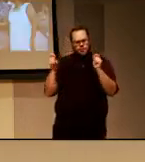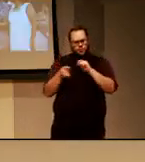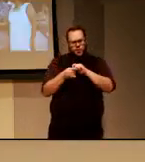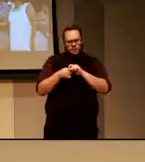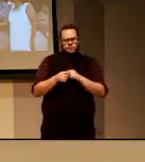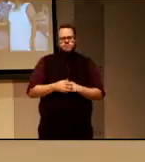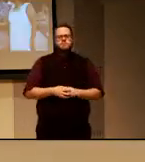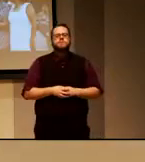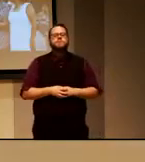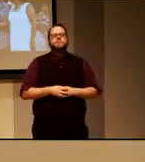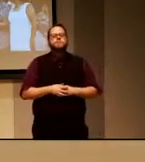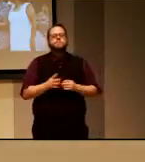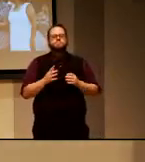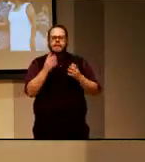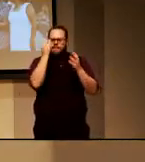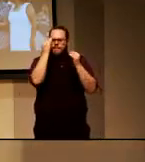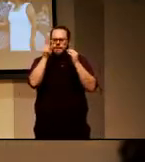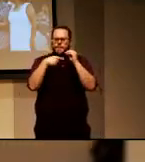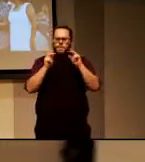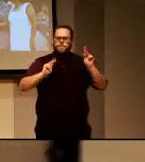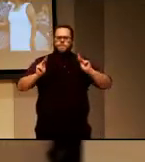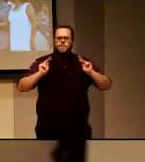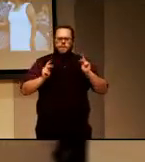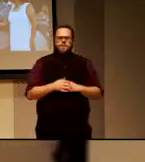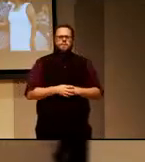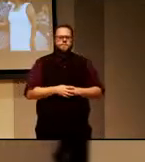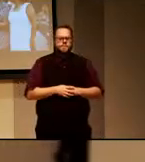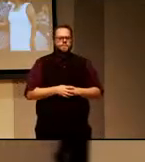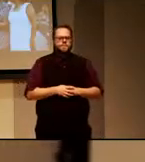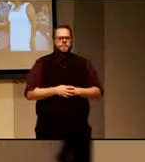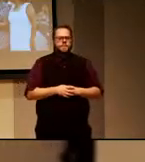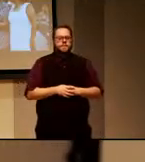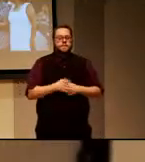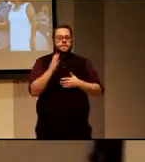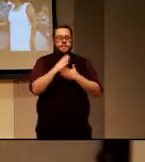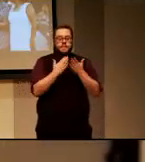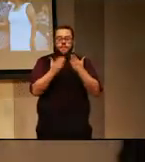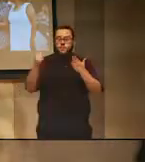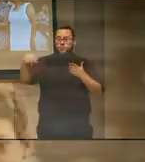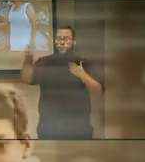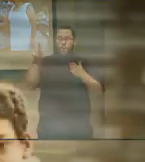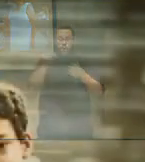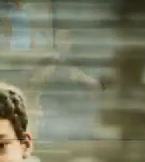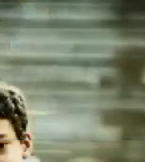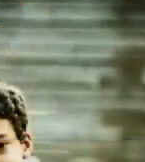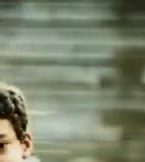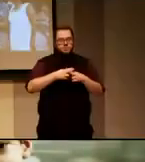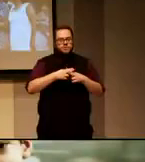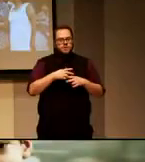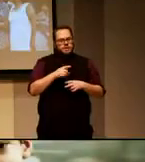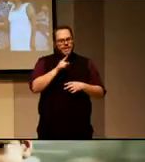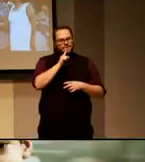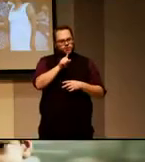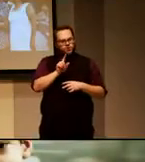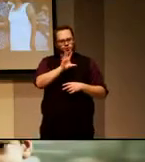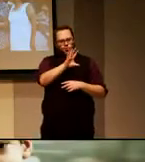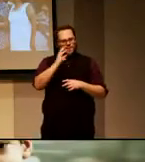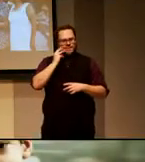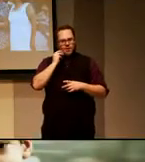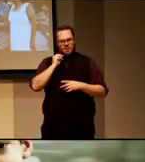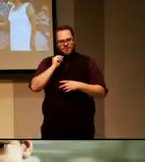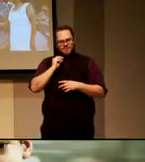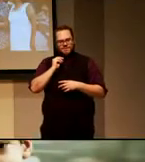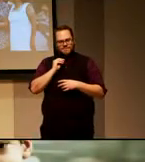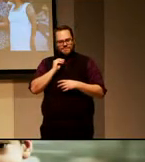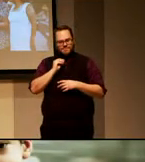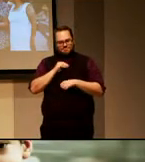start to think about people. And I think some of the things that you guys mentioned, I'm sure were driven by experiences